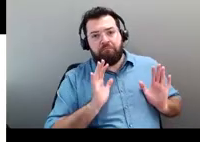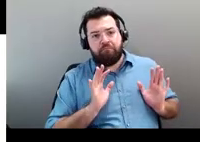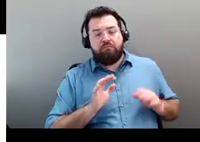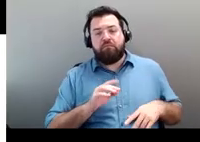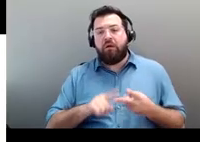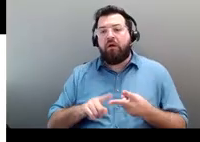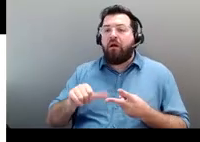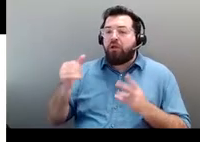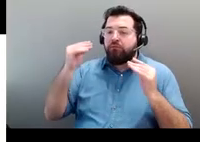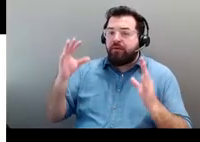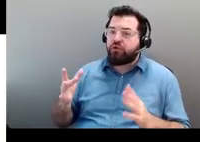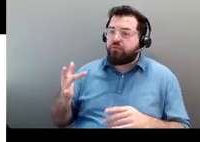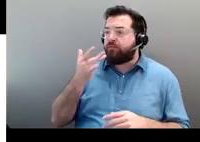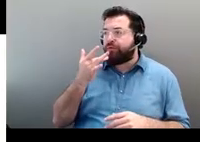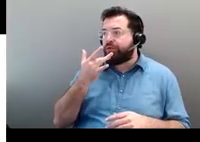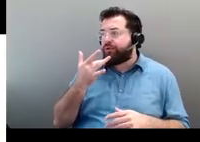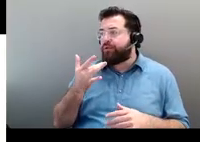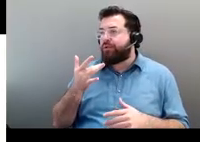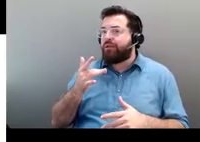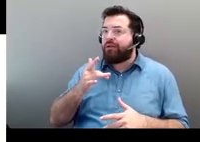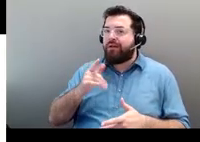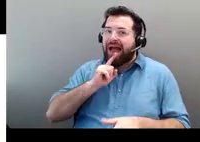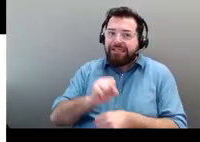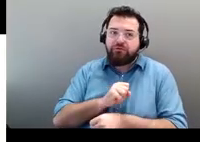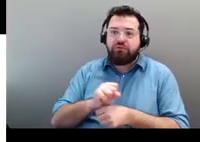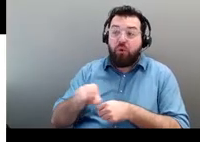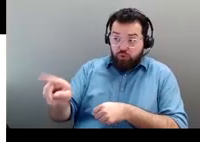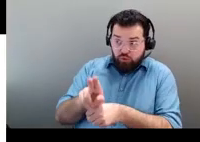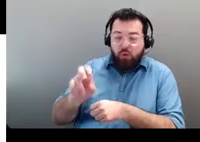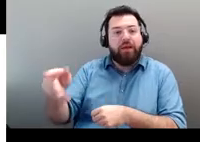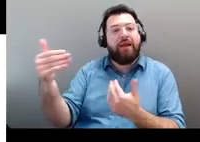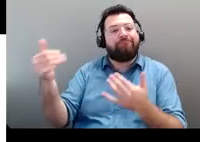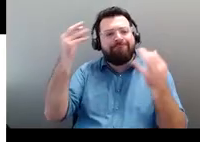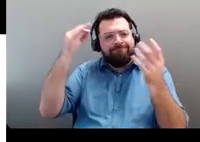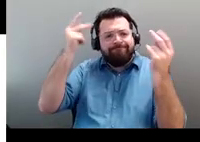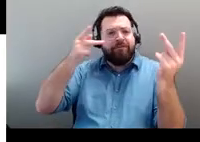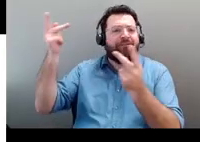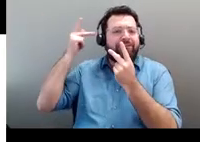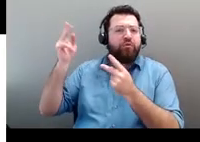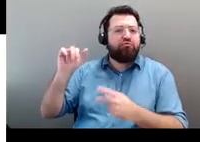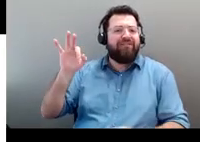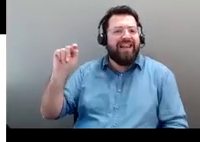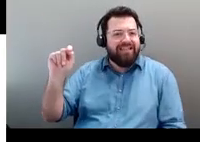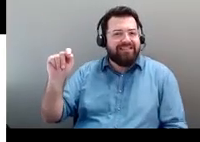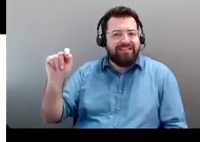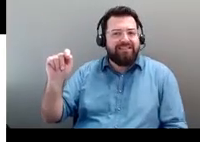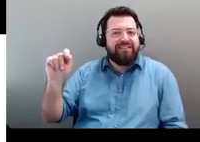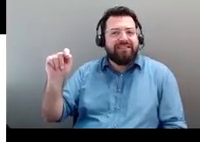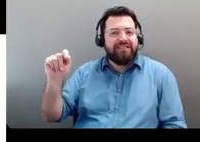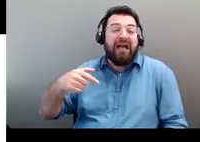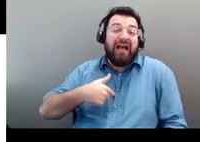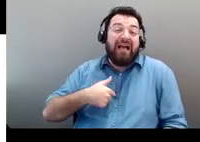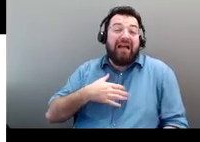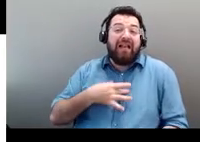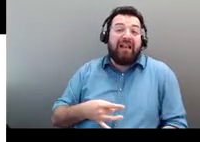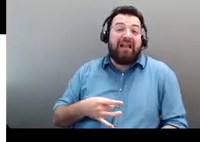others would prefer an actual reflection. I always like having students fill out a form,